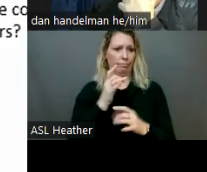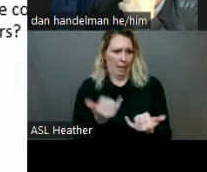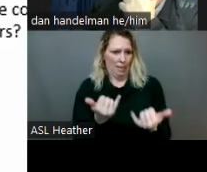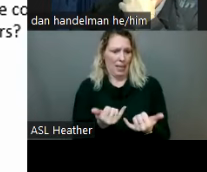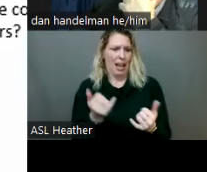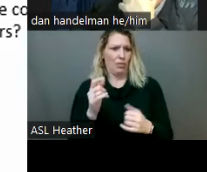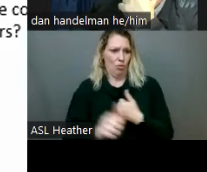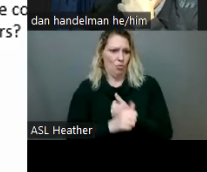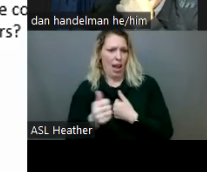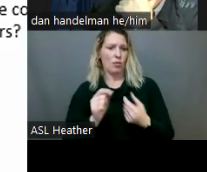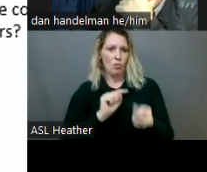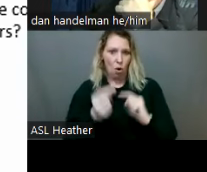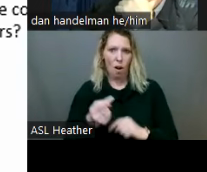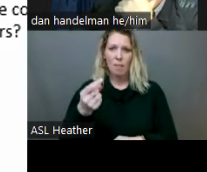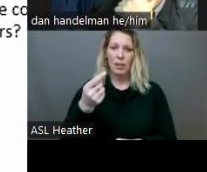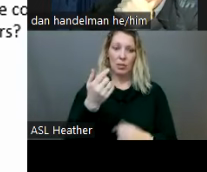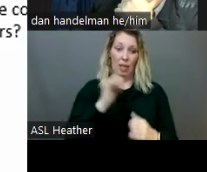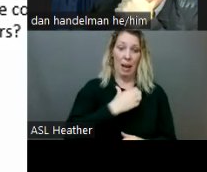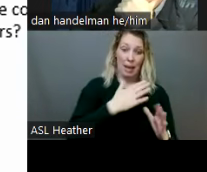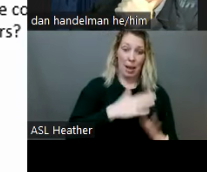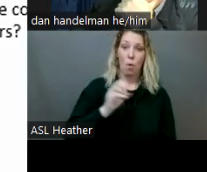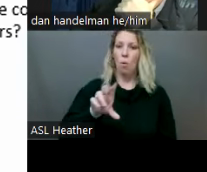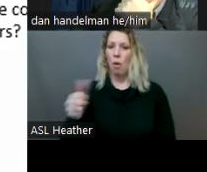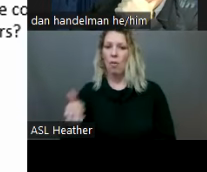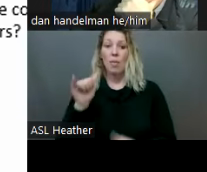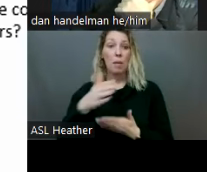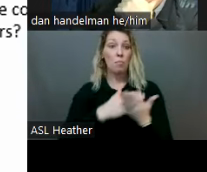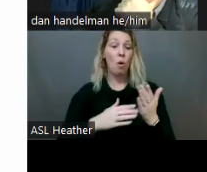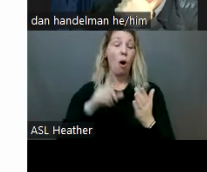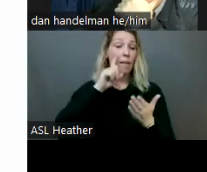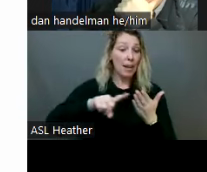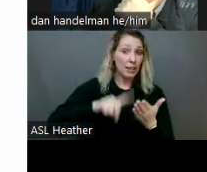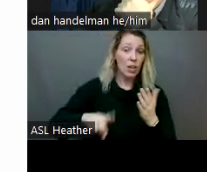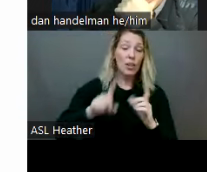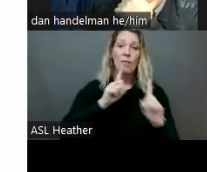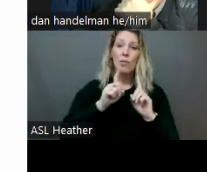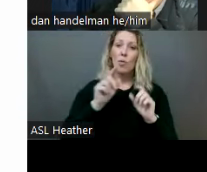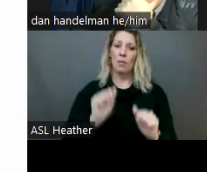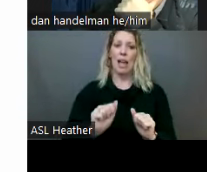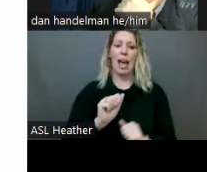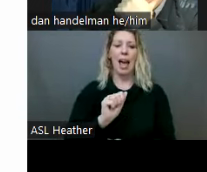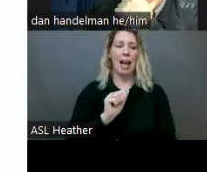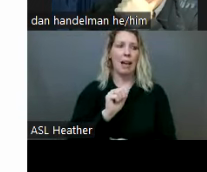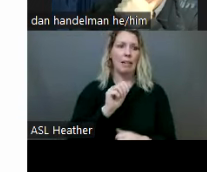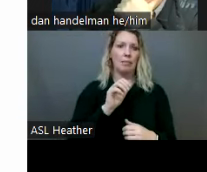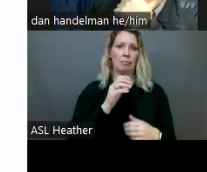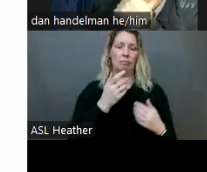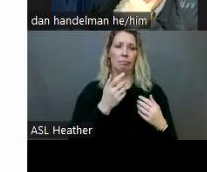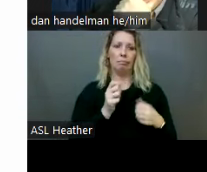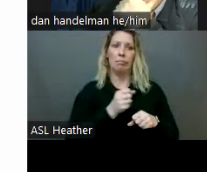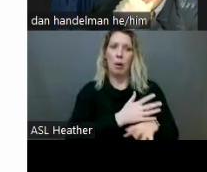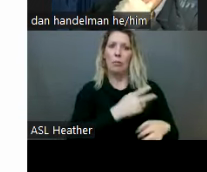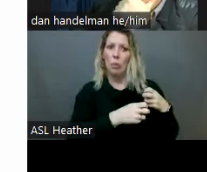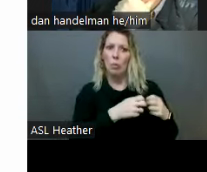or others. That part of the investigation or interview which could incriminate the complainant in criminal proceedings will